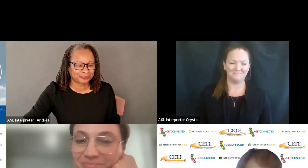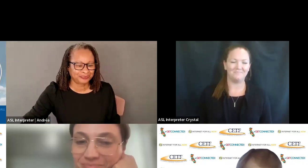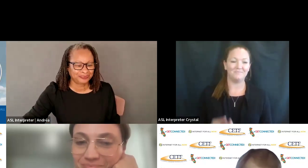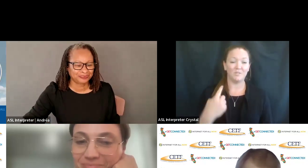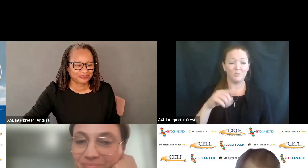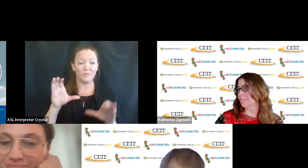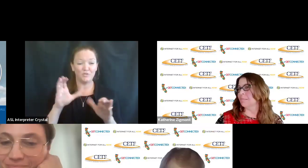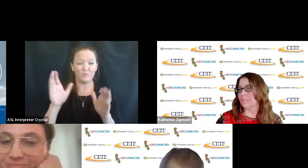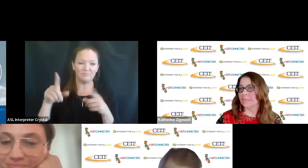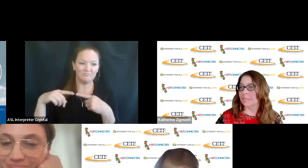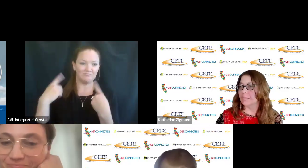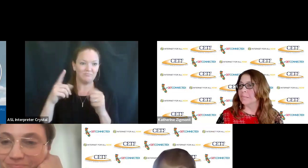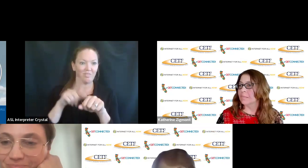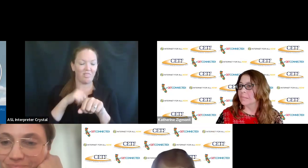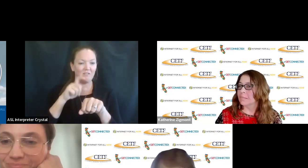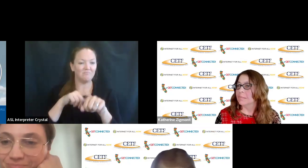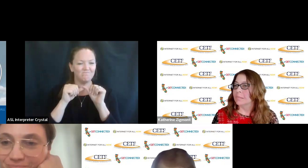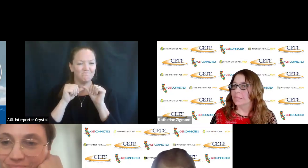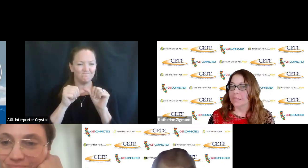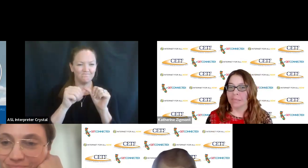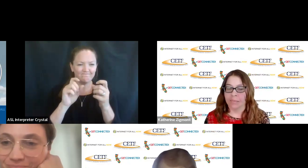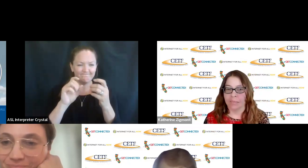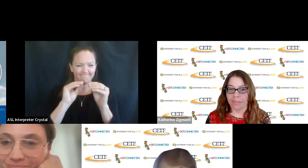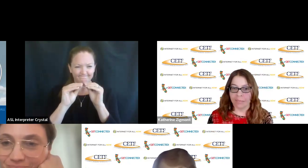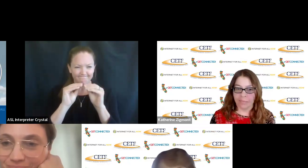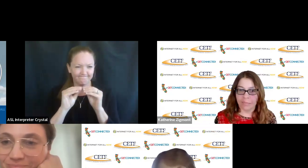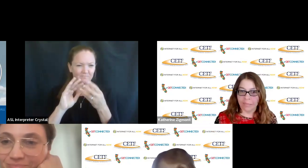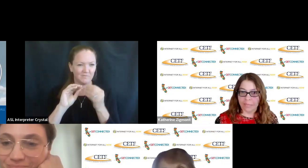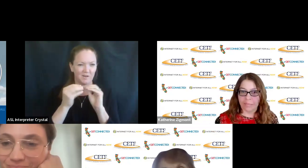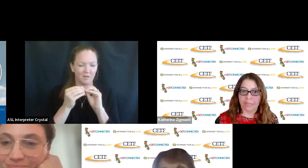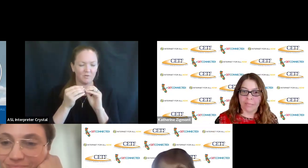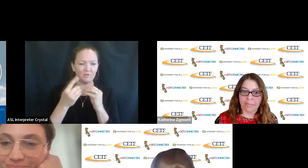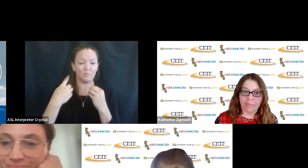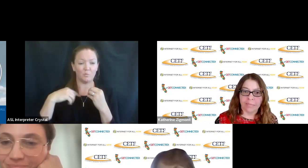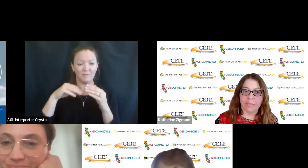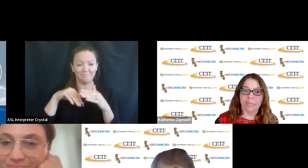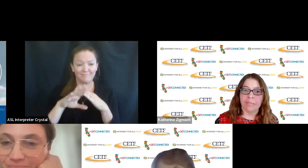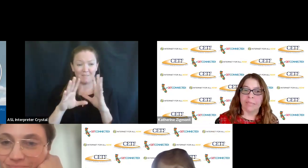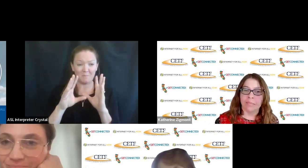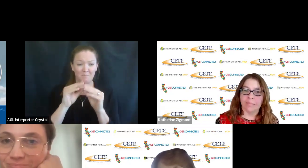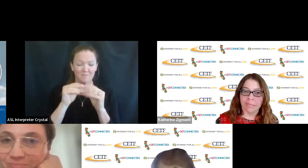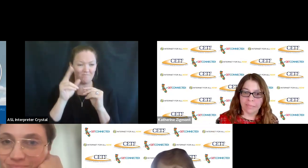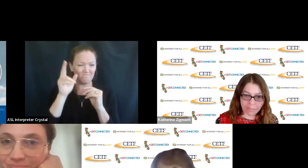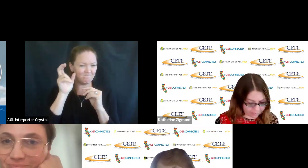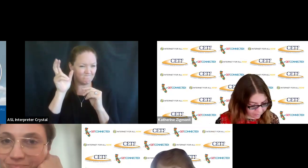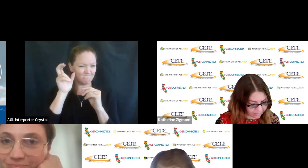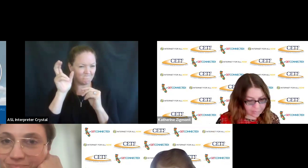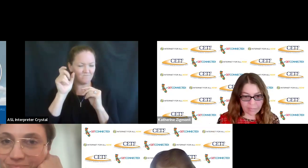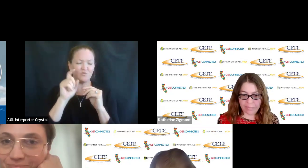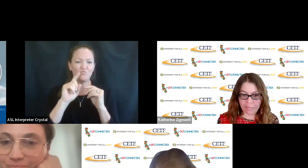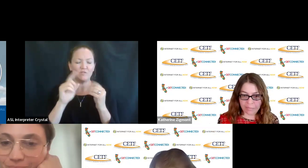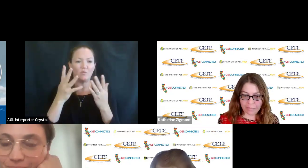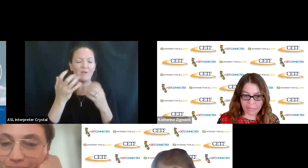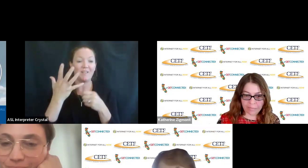keep refining all the numbers, and we're going into the listening session to be as inclusive and open and to try to find